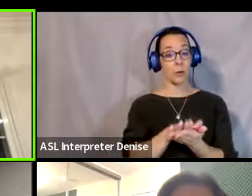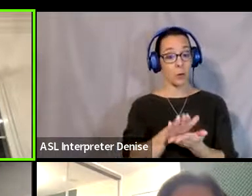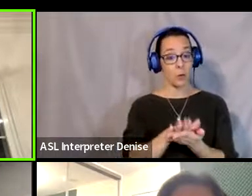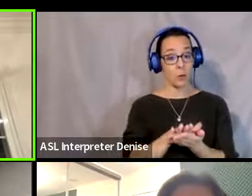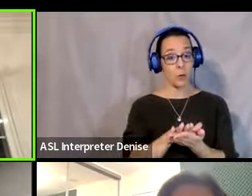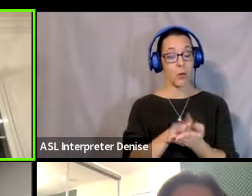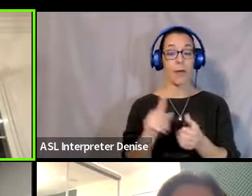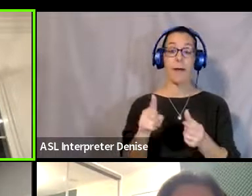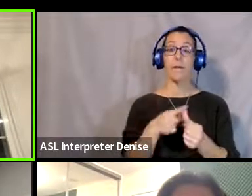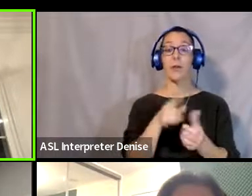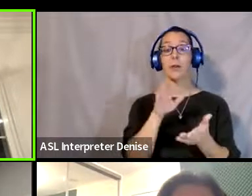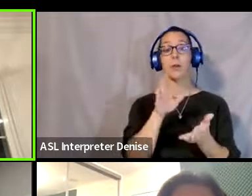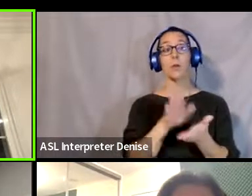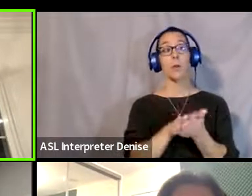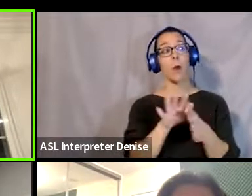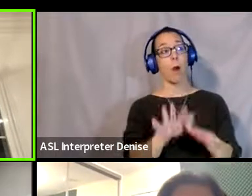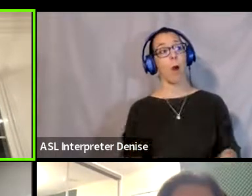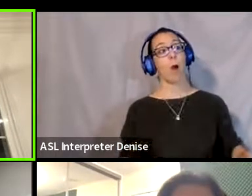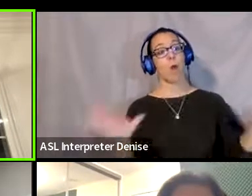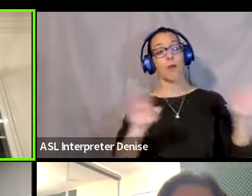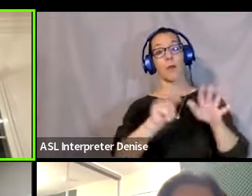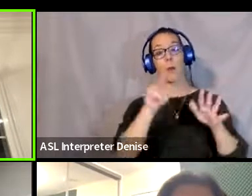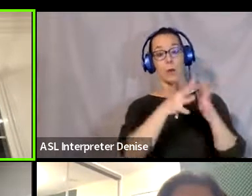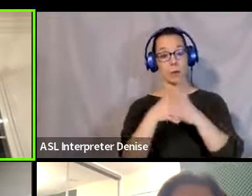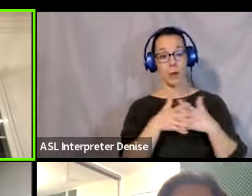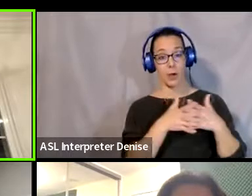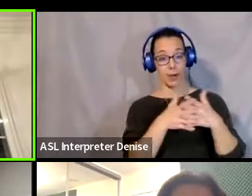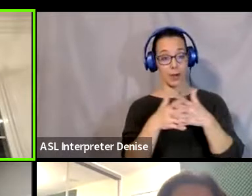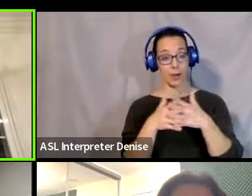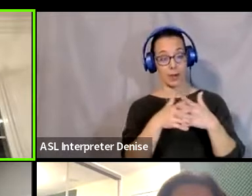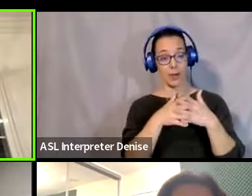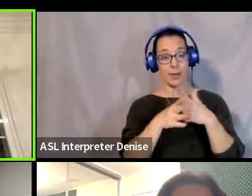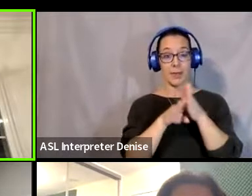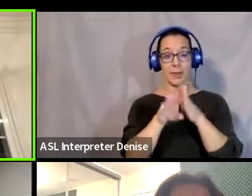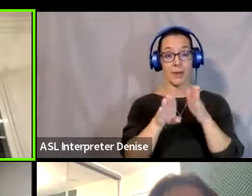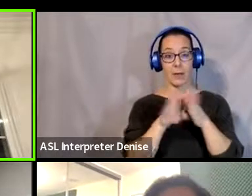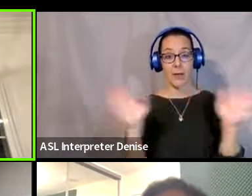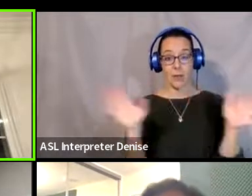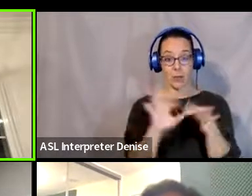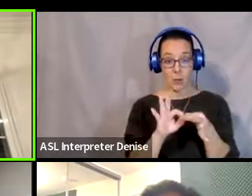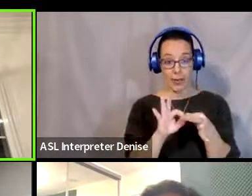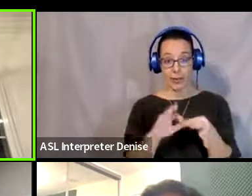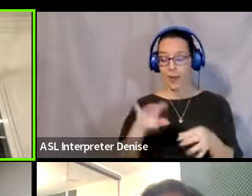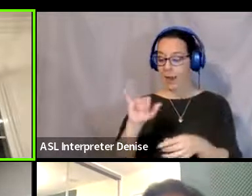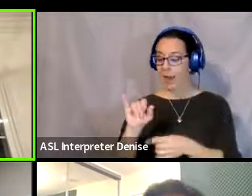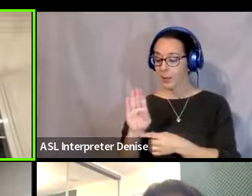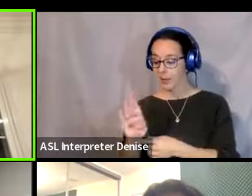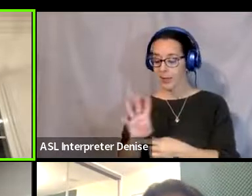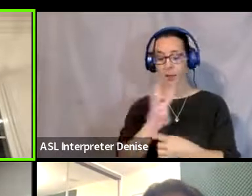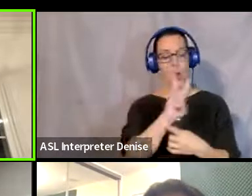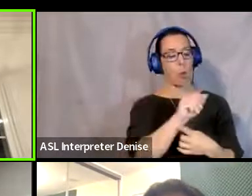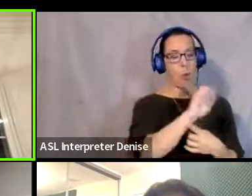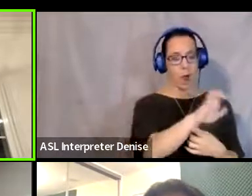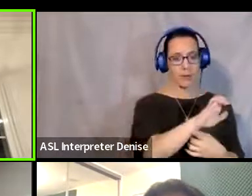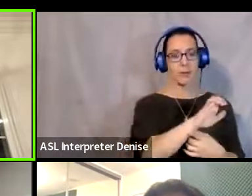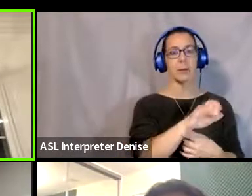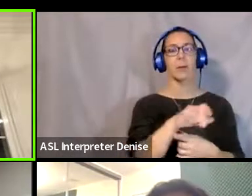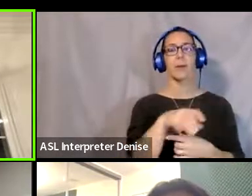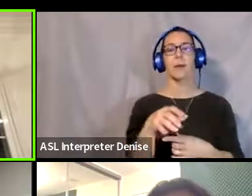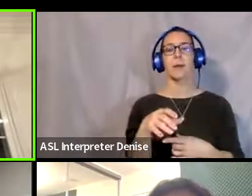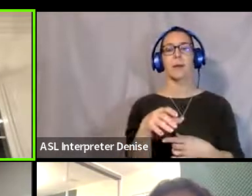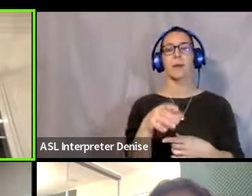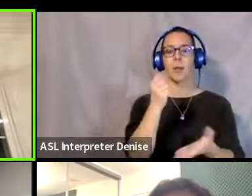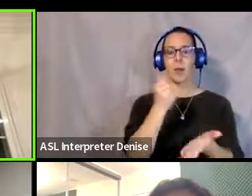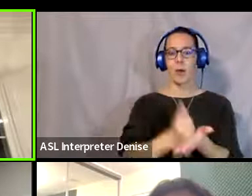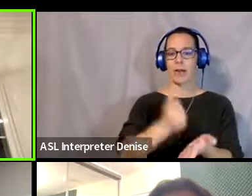school in North America to develop a joint IB WASC accreditation visit. And we